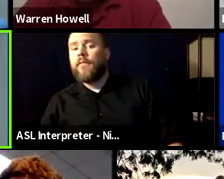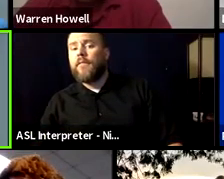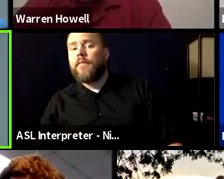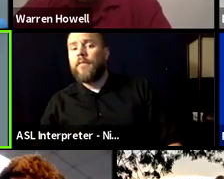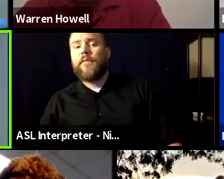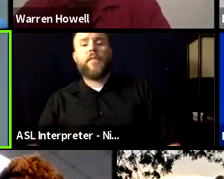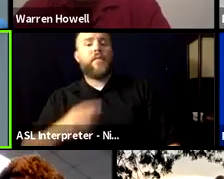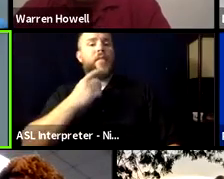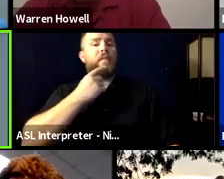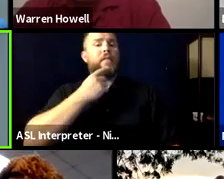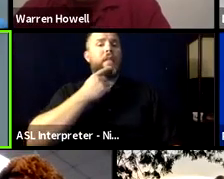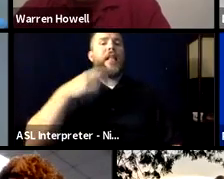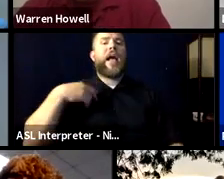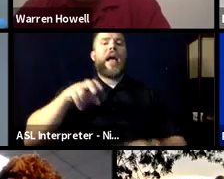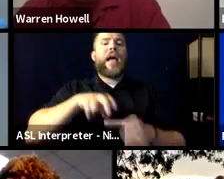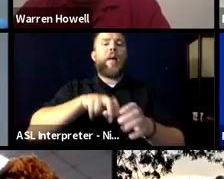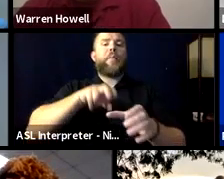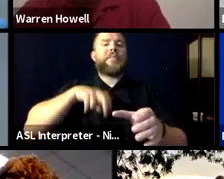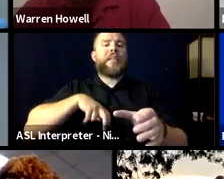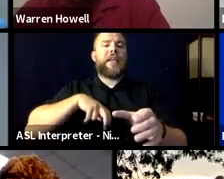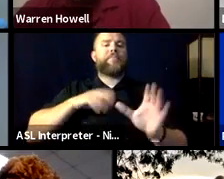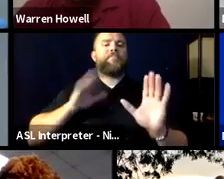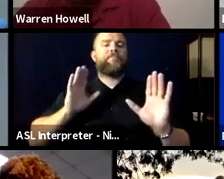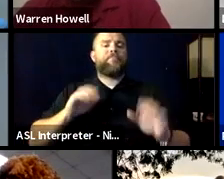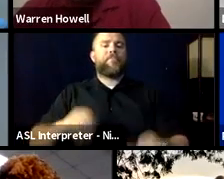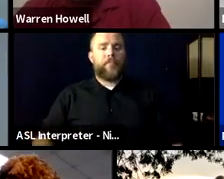Smith Tucker abstain. Okay.